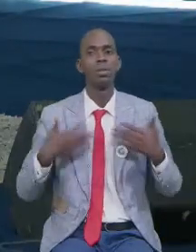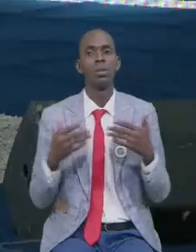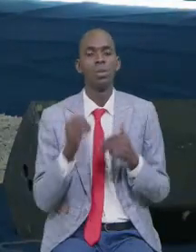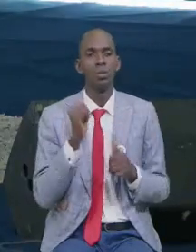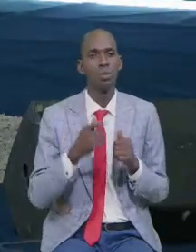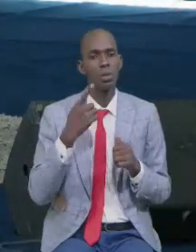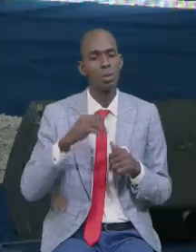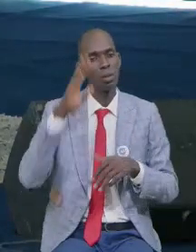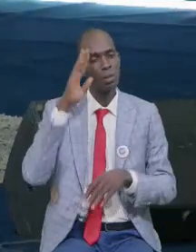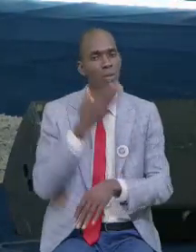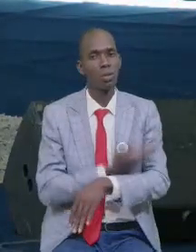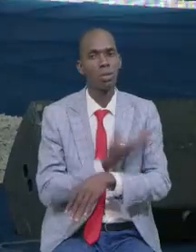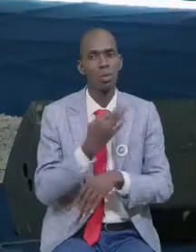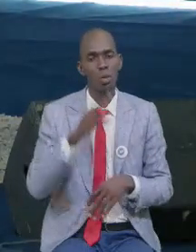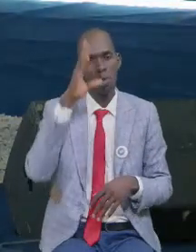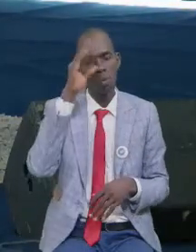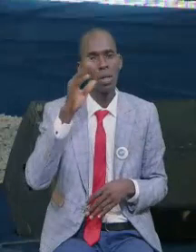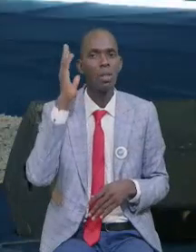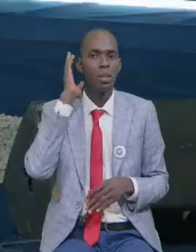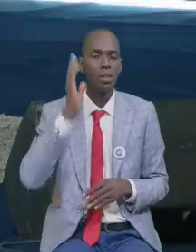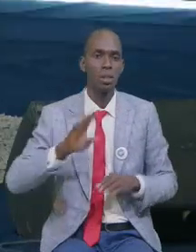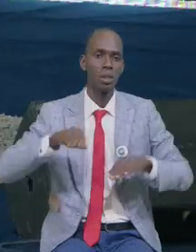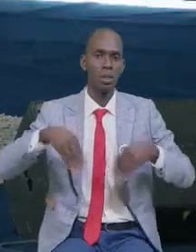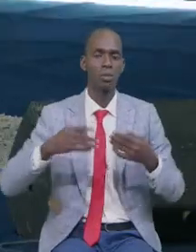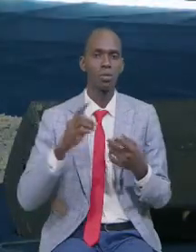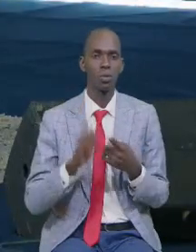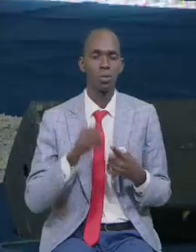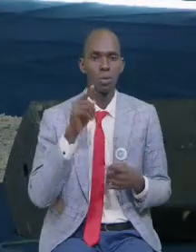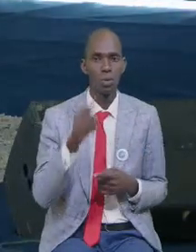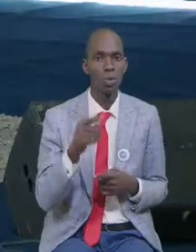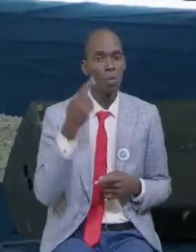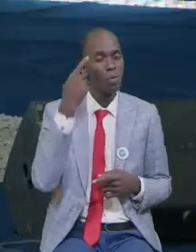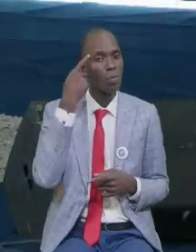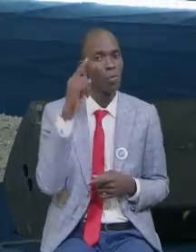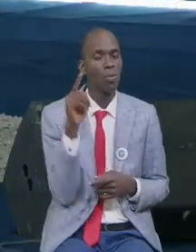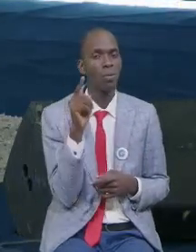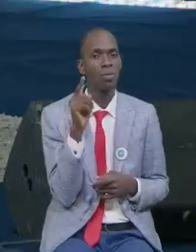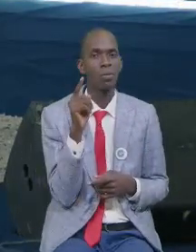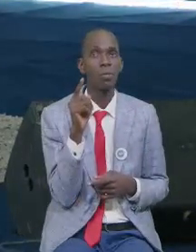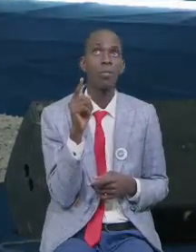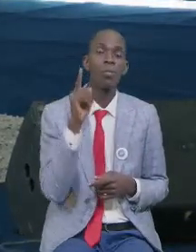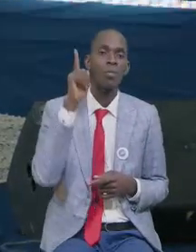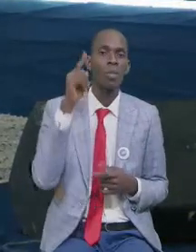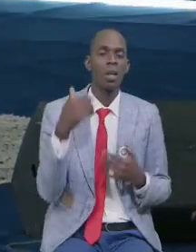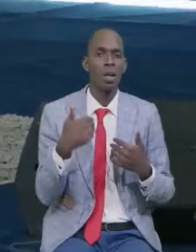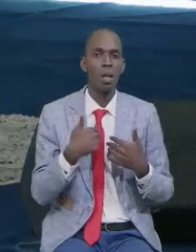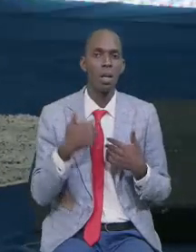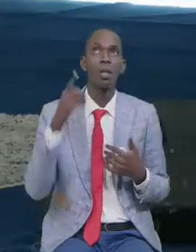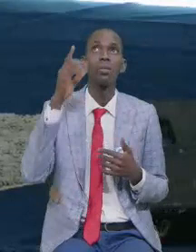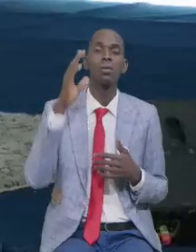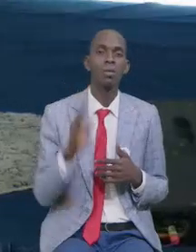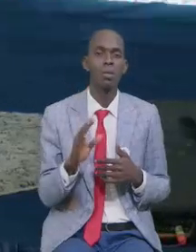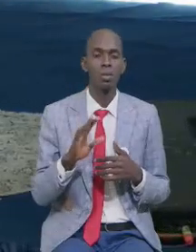of Man shall give unto you. For him as God